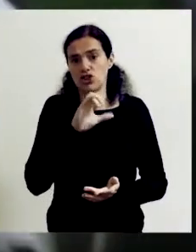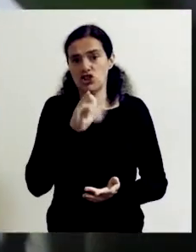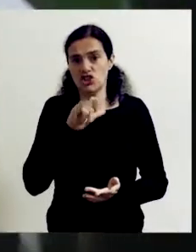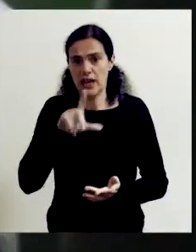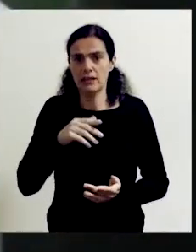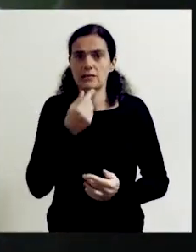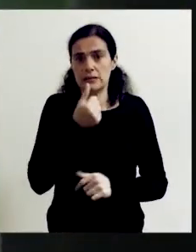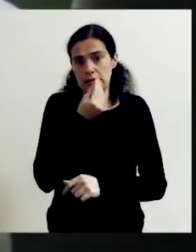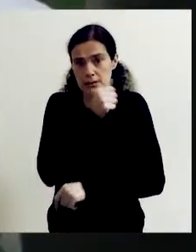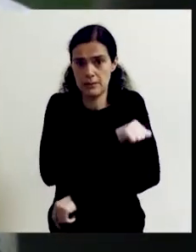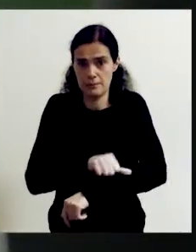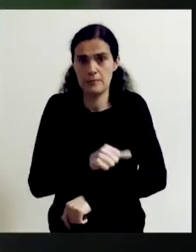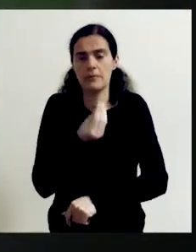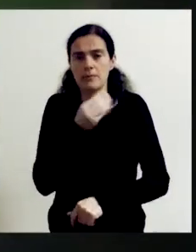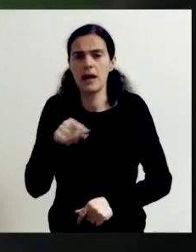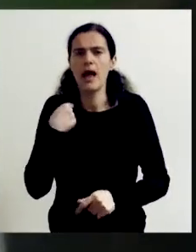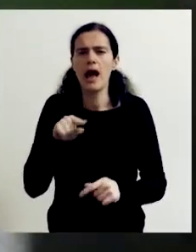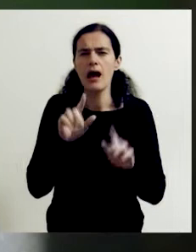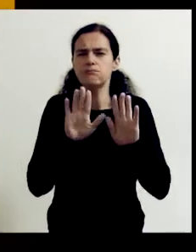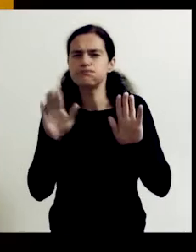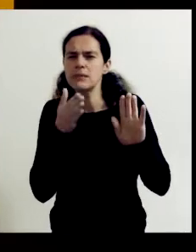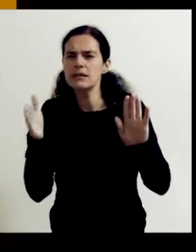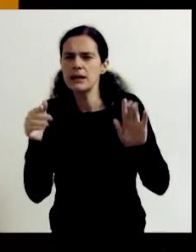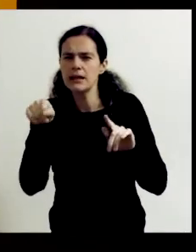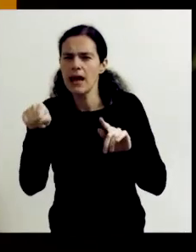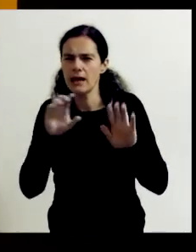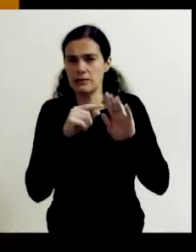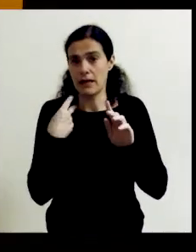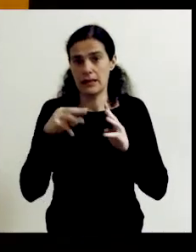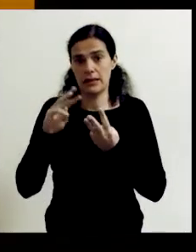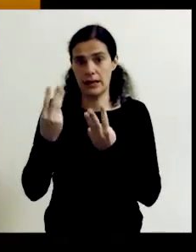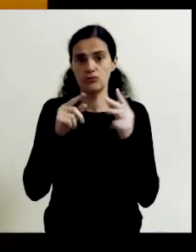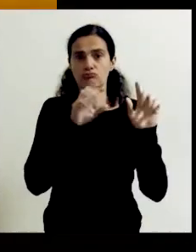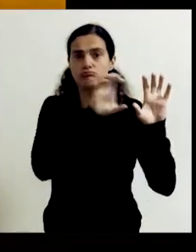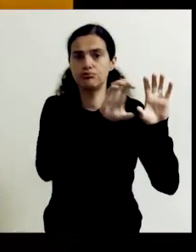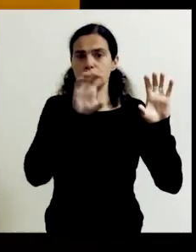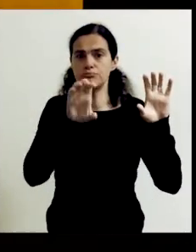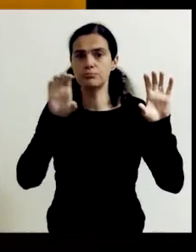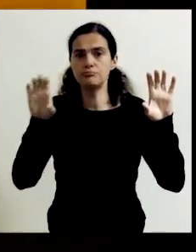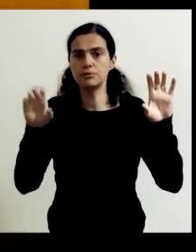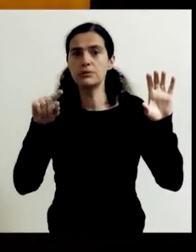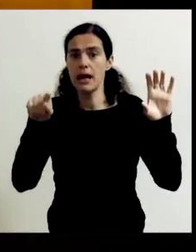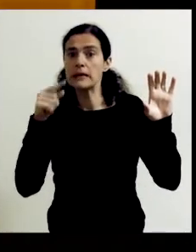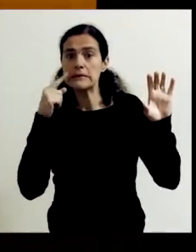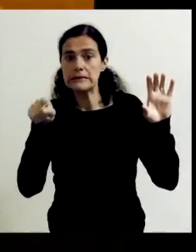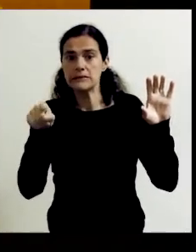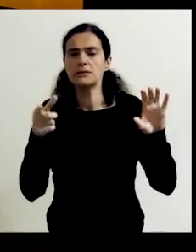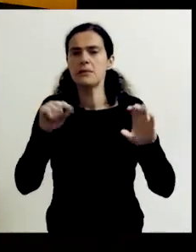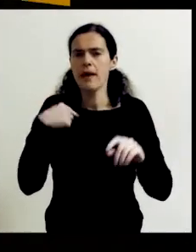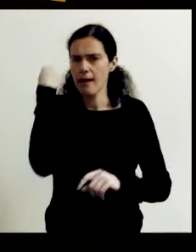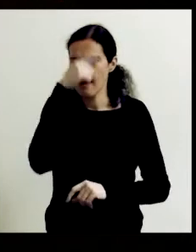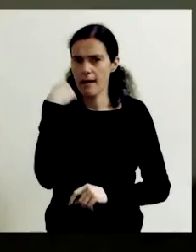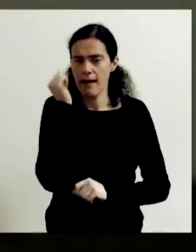you see on the screen many times, actually on the right screen of the triptych, the video triptych that we have, but also